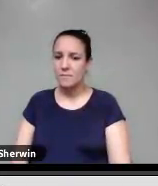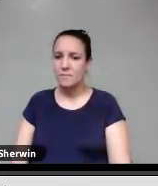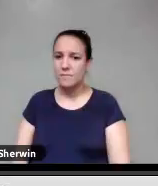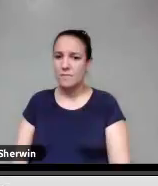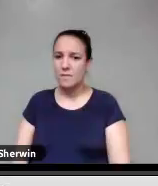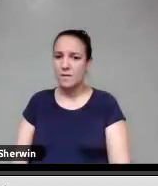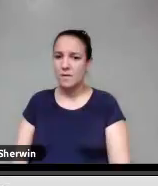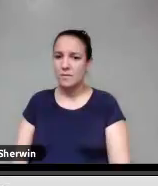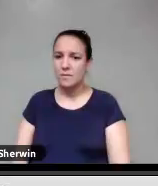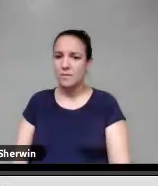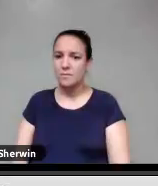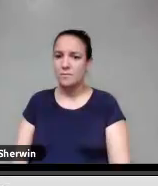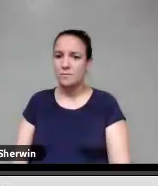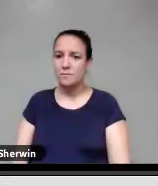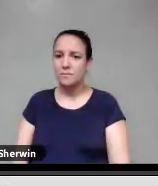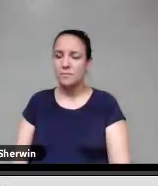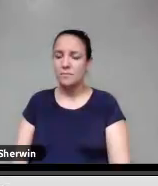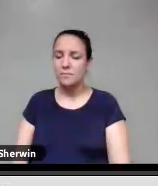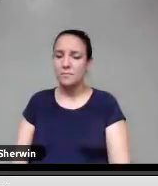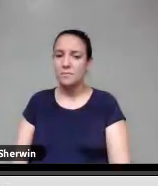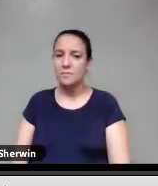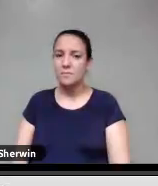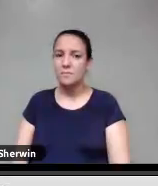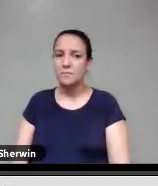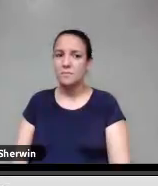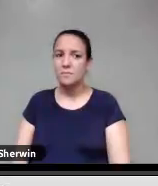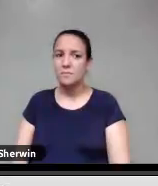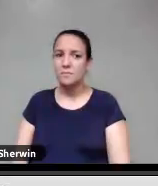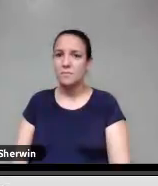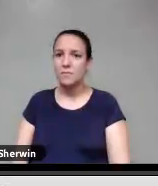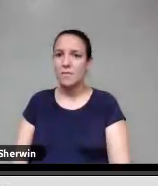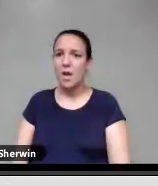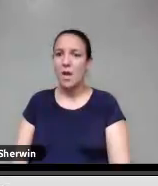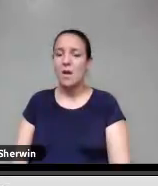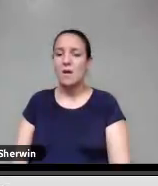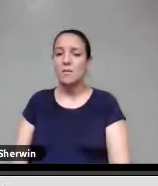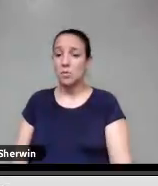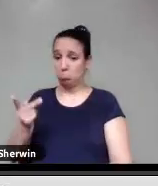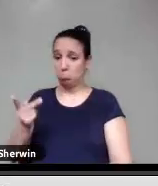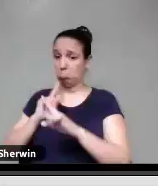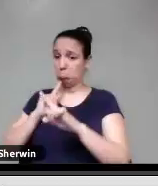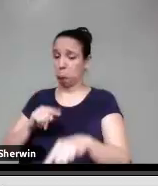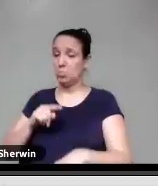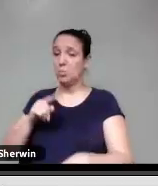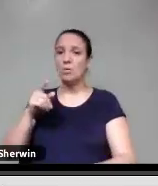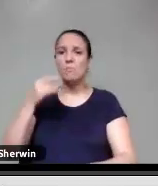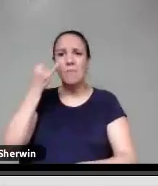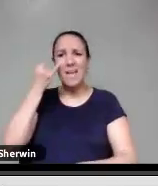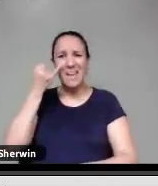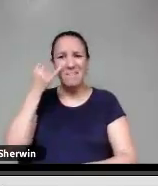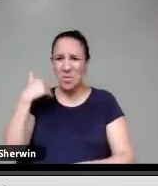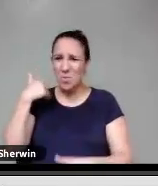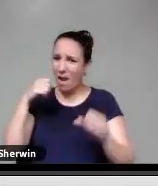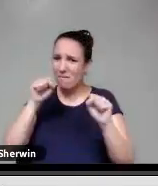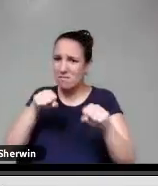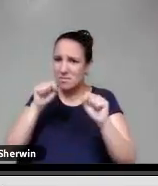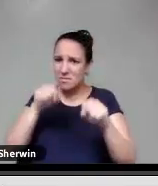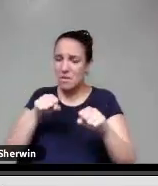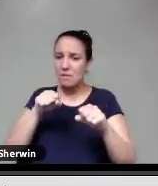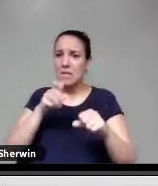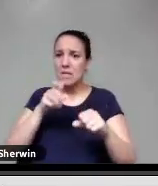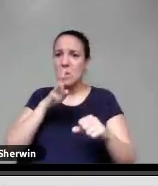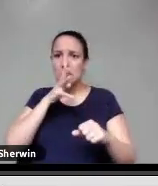And as Alyssa and Lynn are responding to my questions for them, I'm going to throw this out to you. If you have the opportunity to speak at a women's club, a chamber of commerce, any of